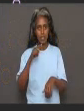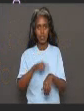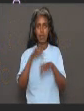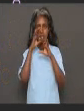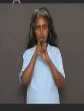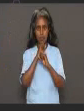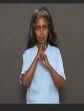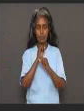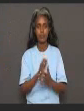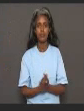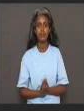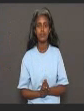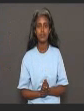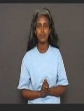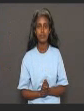Time's up.